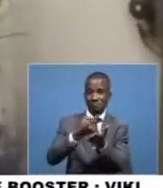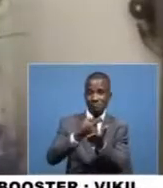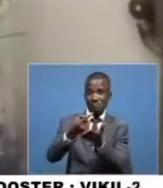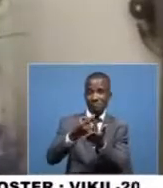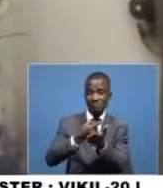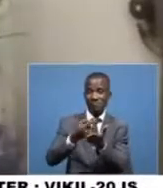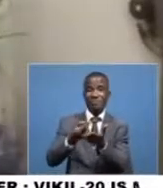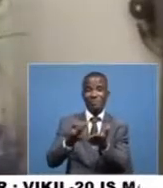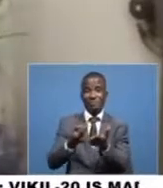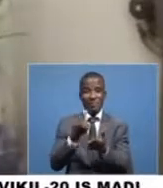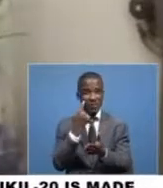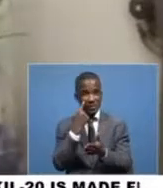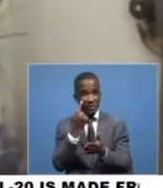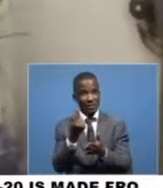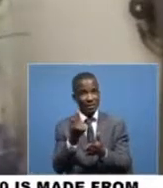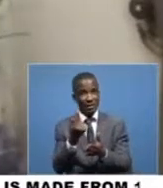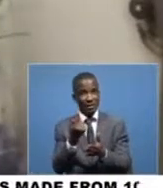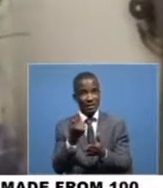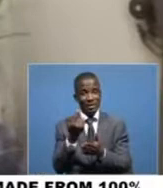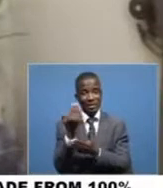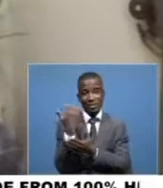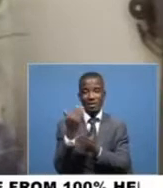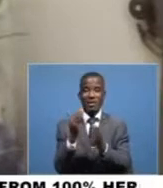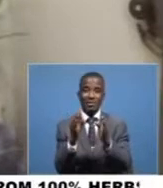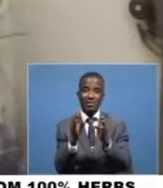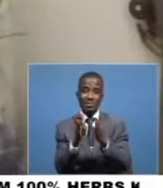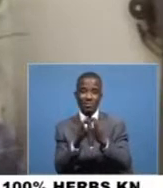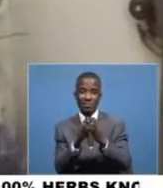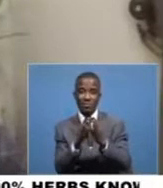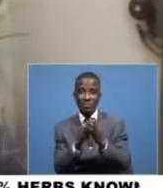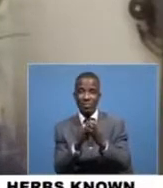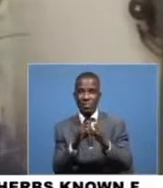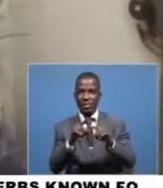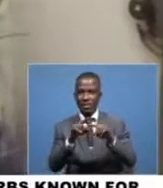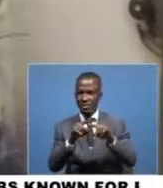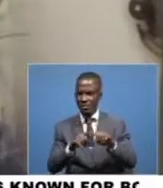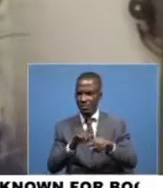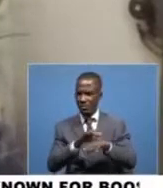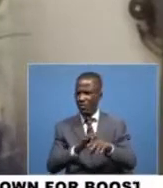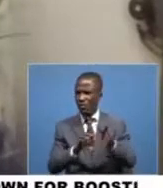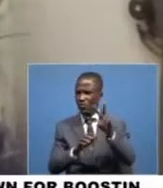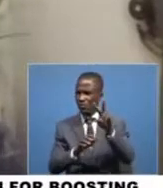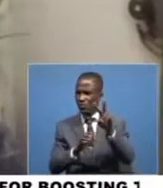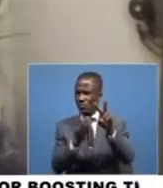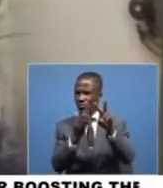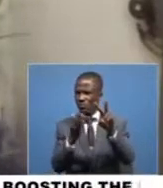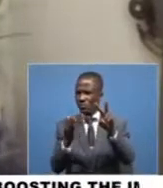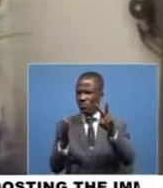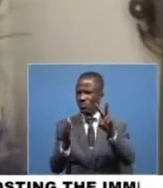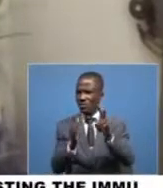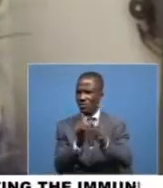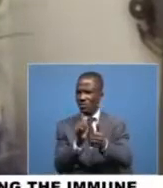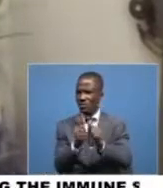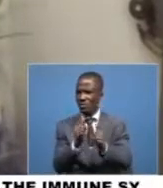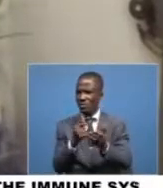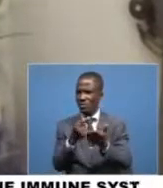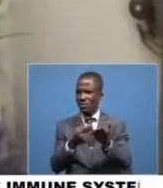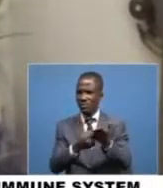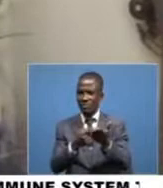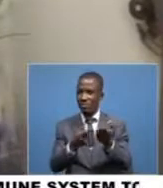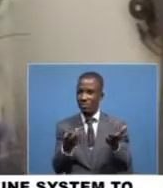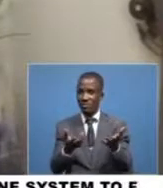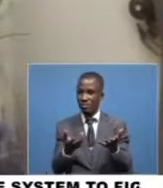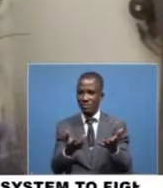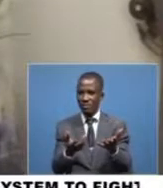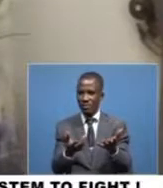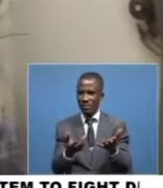last time we met, and basically there were two competing arguments from both